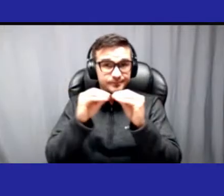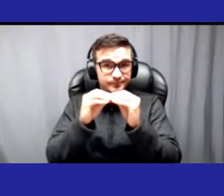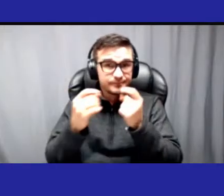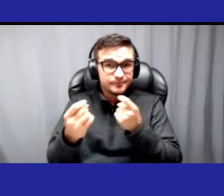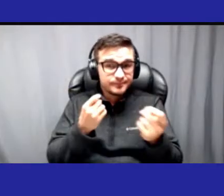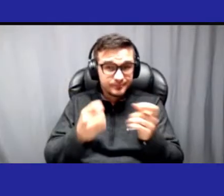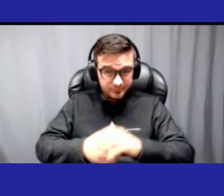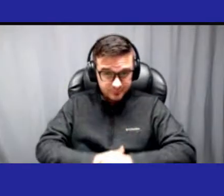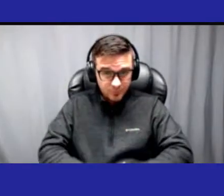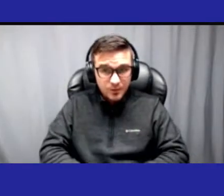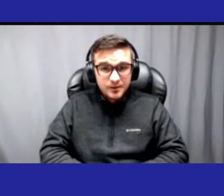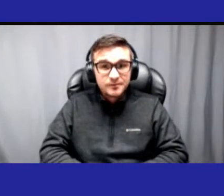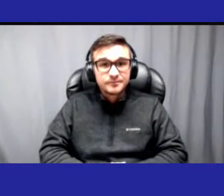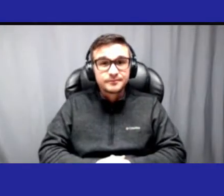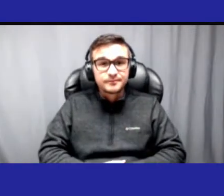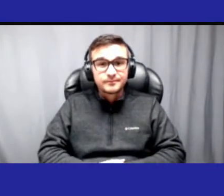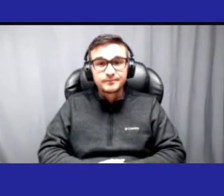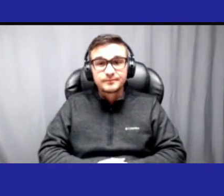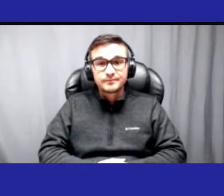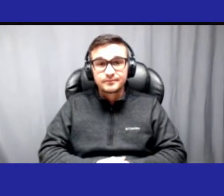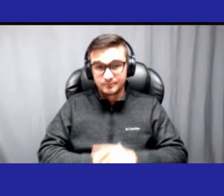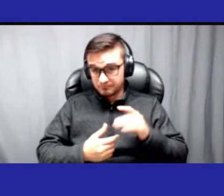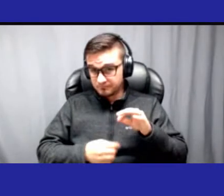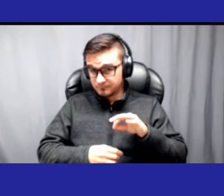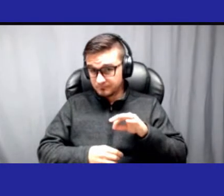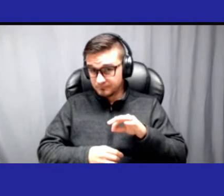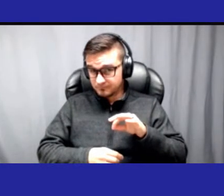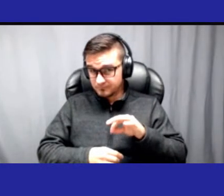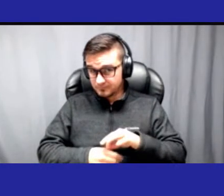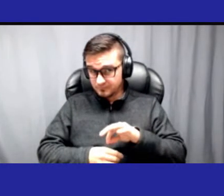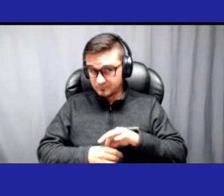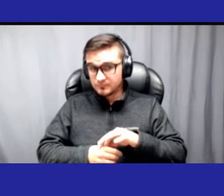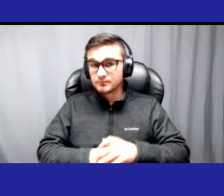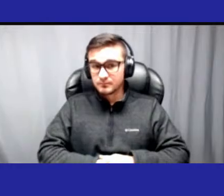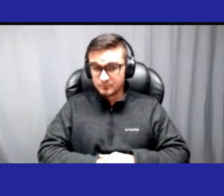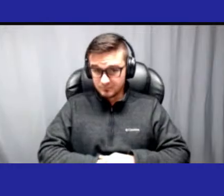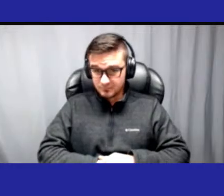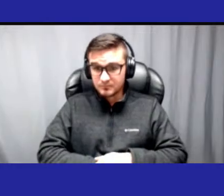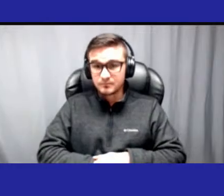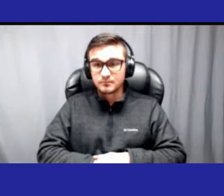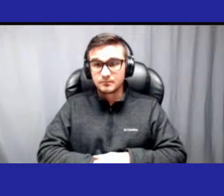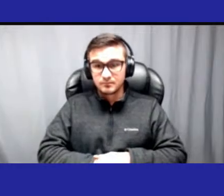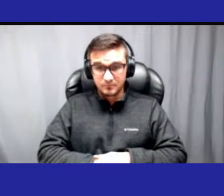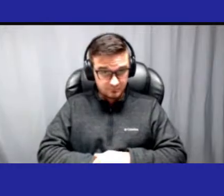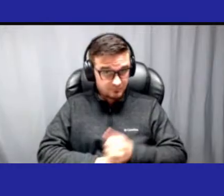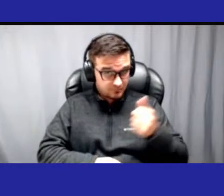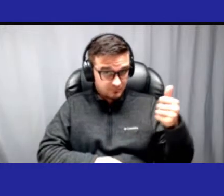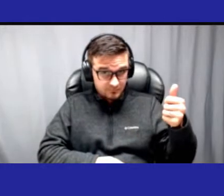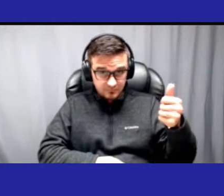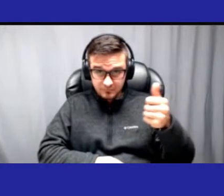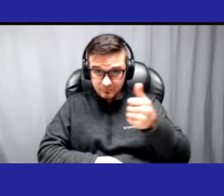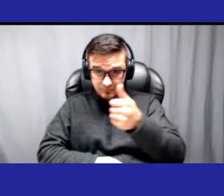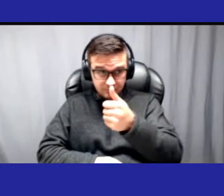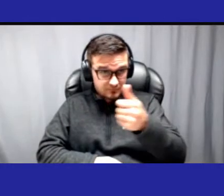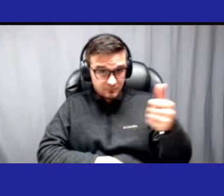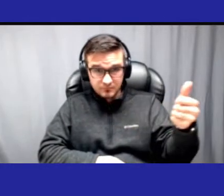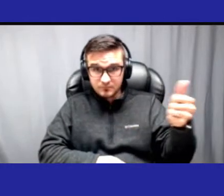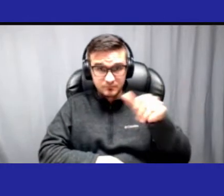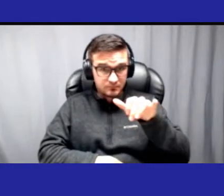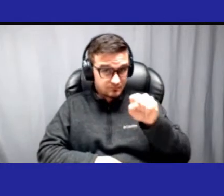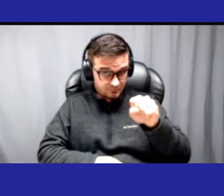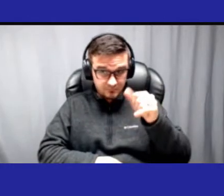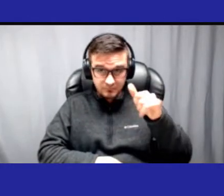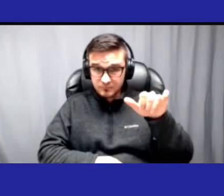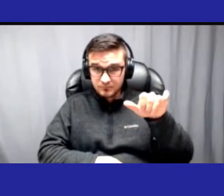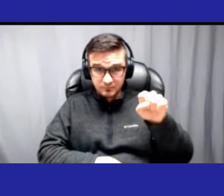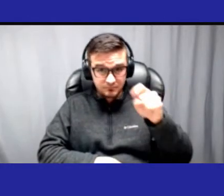go to a vote. Dr. Martin? Yes. Dr. Pagan? Yes. Dr. Katz? Yes. Mr. Spiritu? I'm a yes as well. Yes, unanimously for something I hope